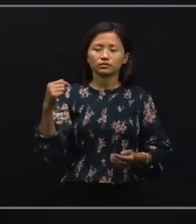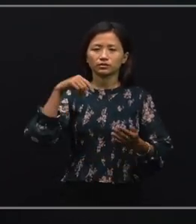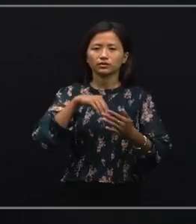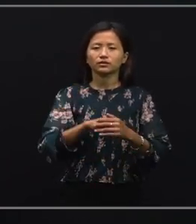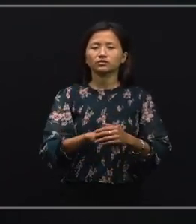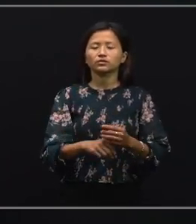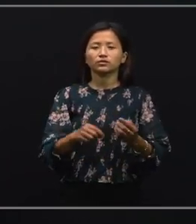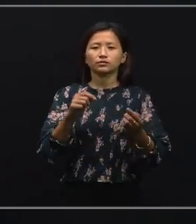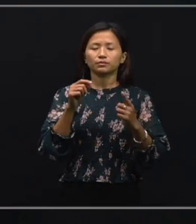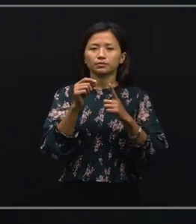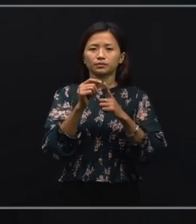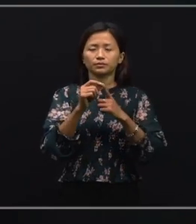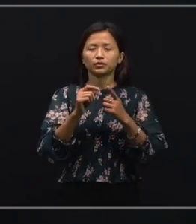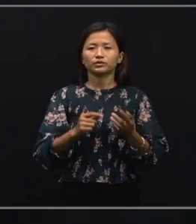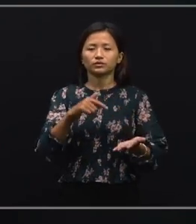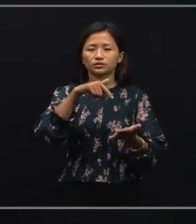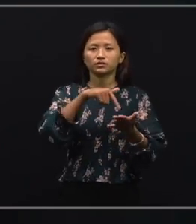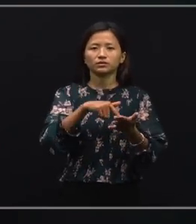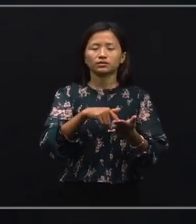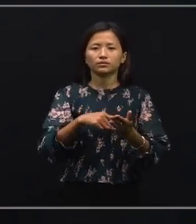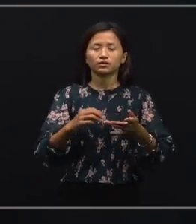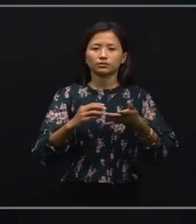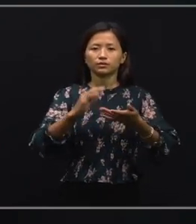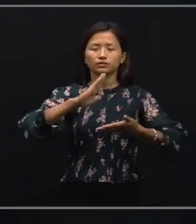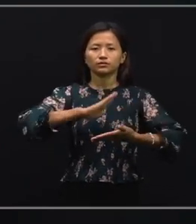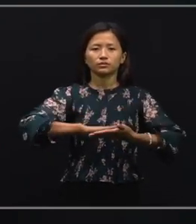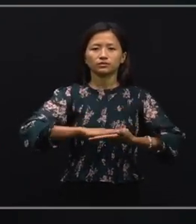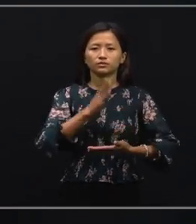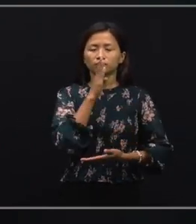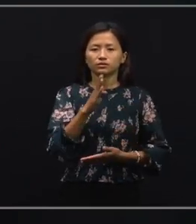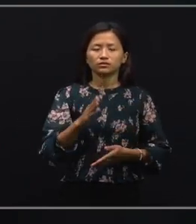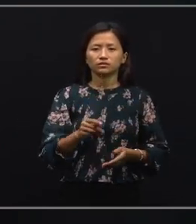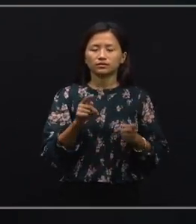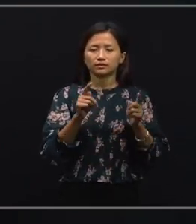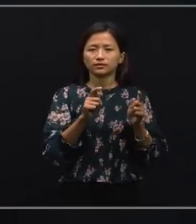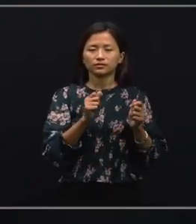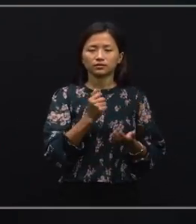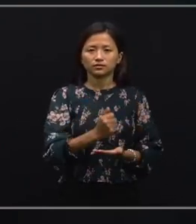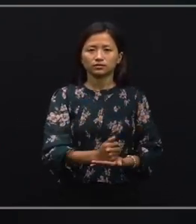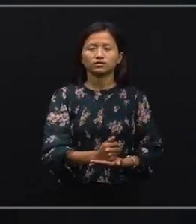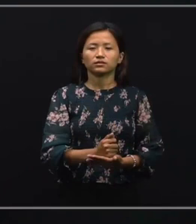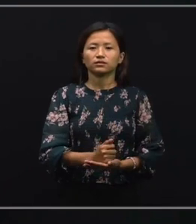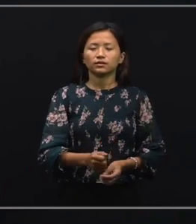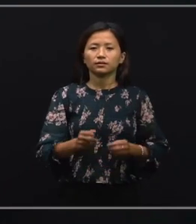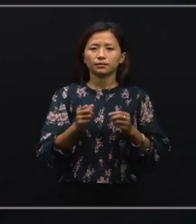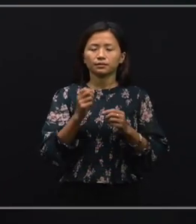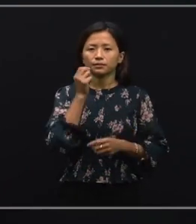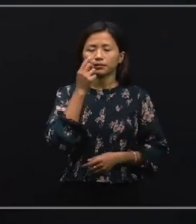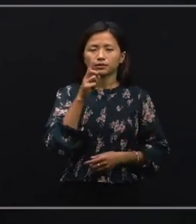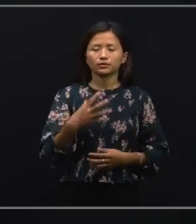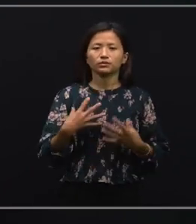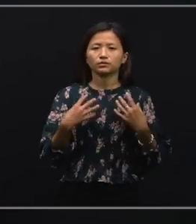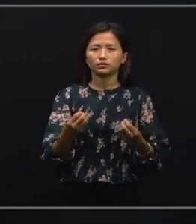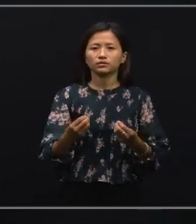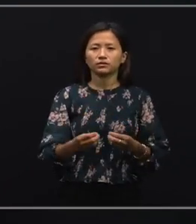getting into the poem, you might have heard about marriages being settled. Sometimes parents want a different type